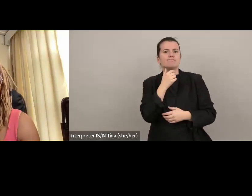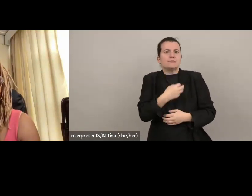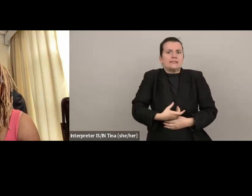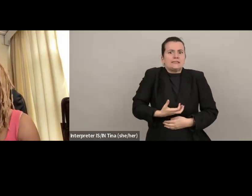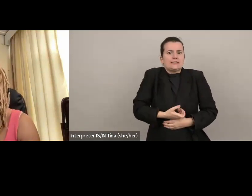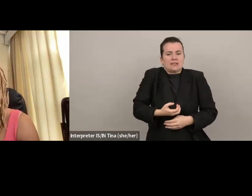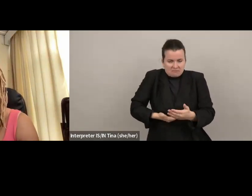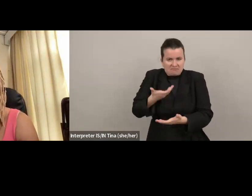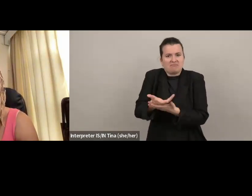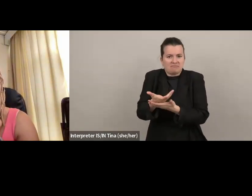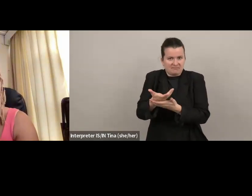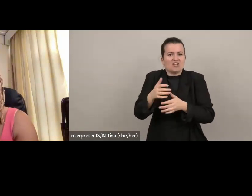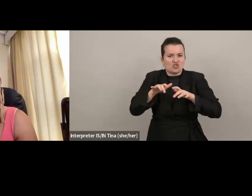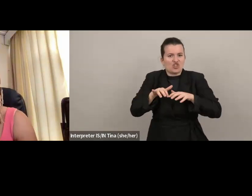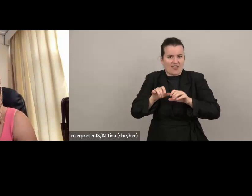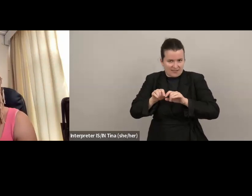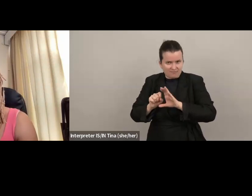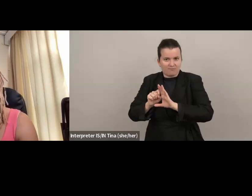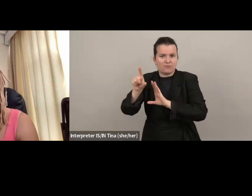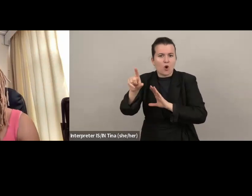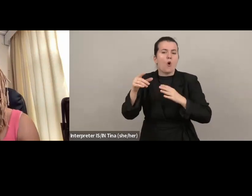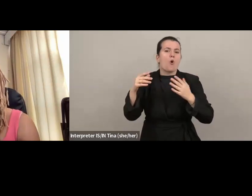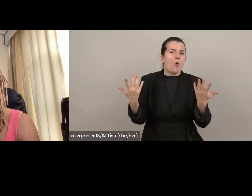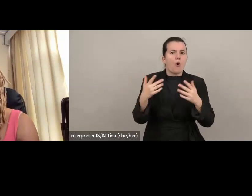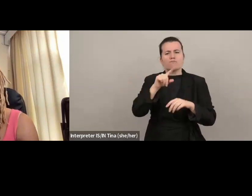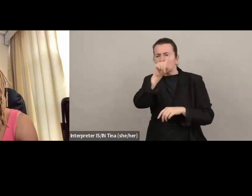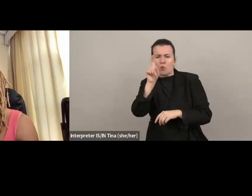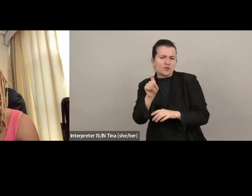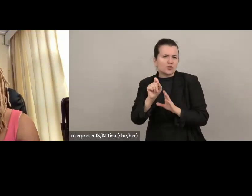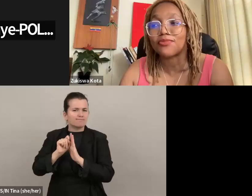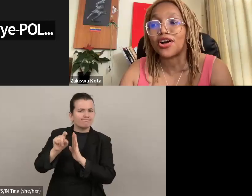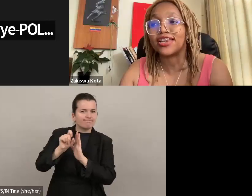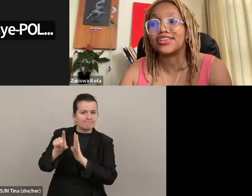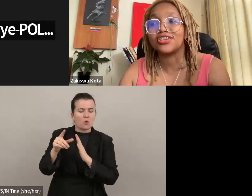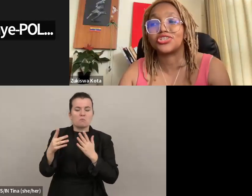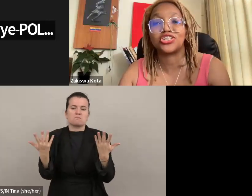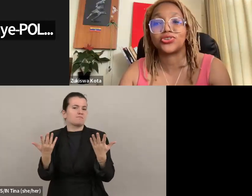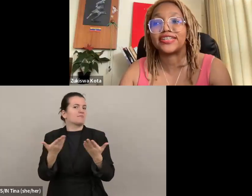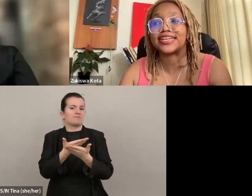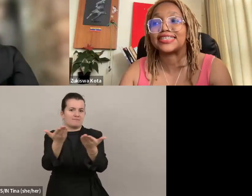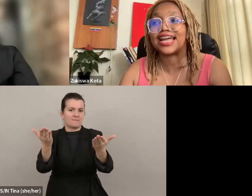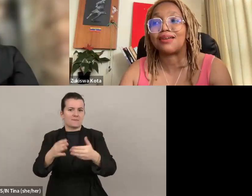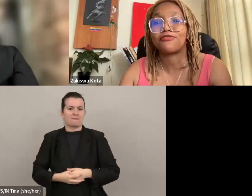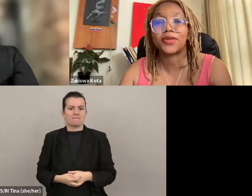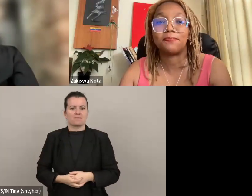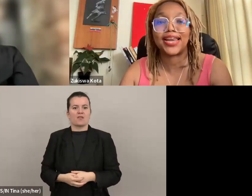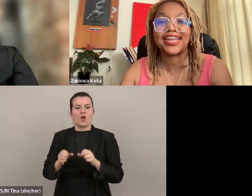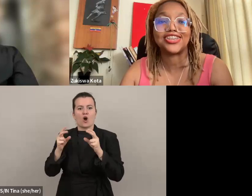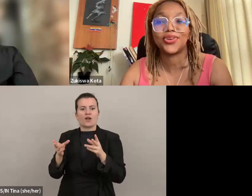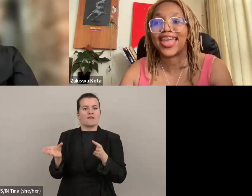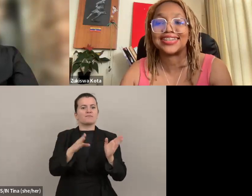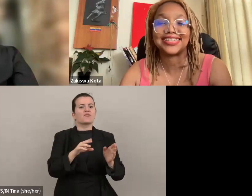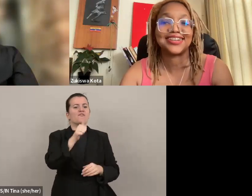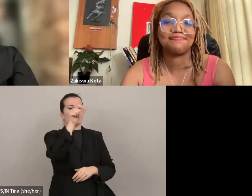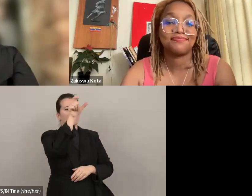anything as we go along. Right, over to you, Trisha. Please put your camera on. Trisha joins us from Kampala